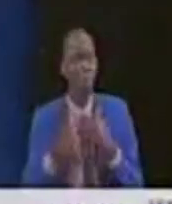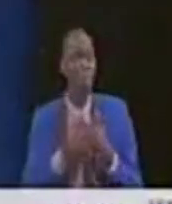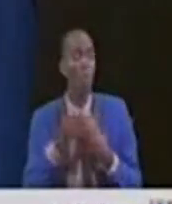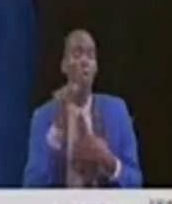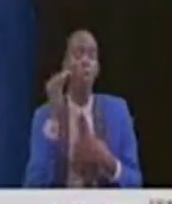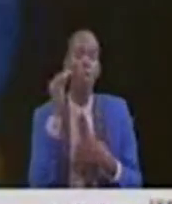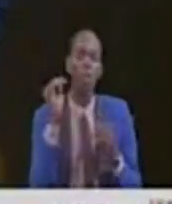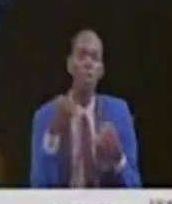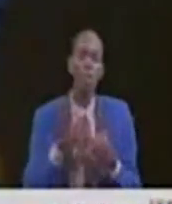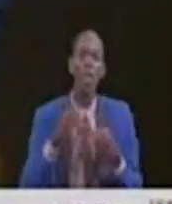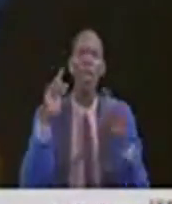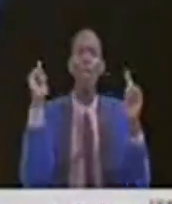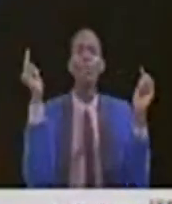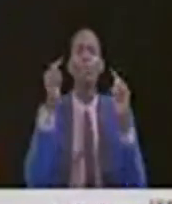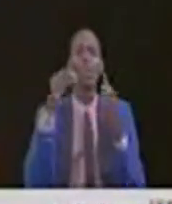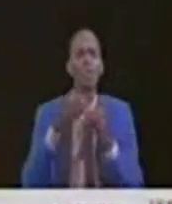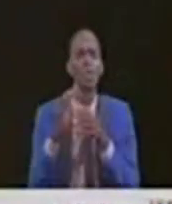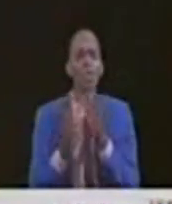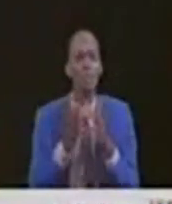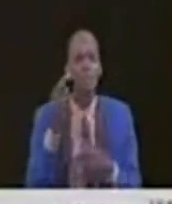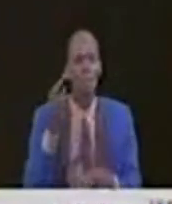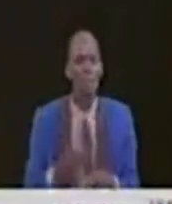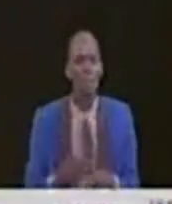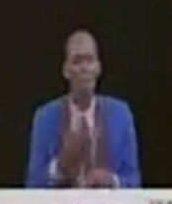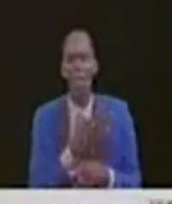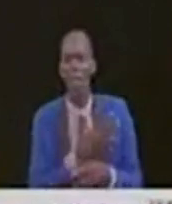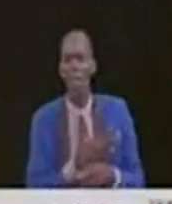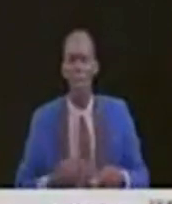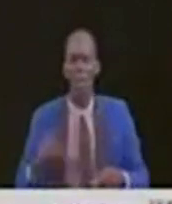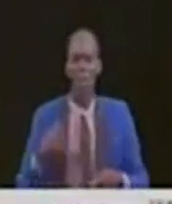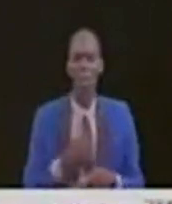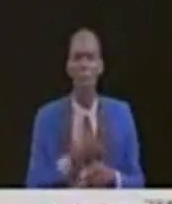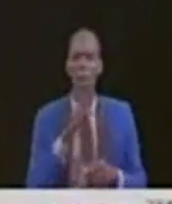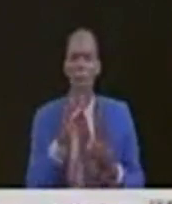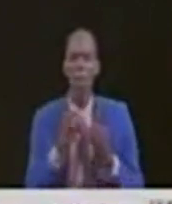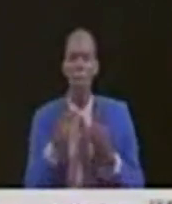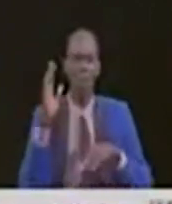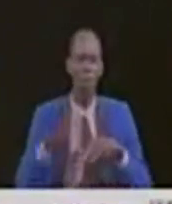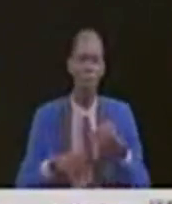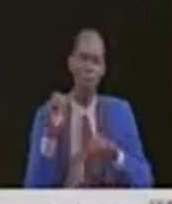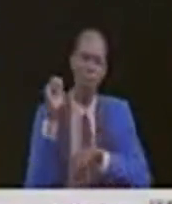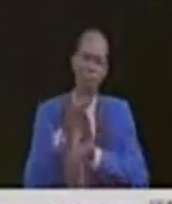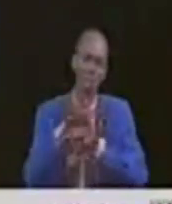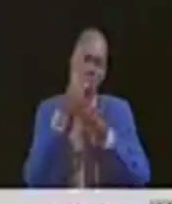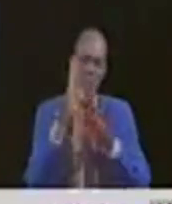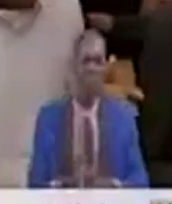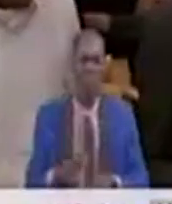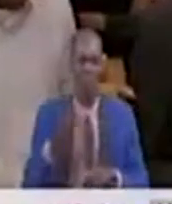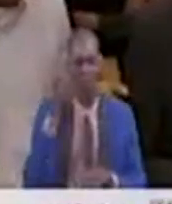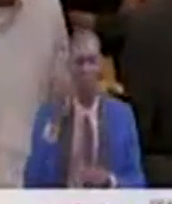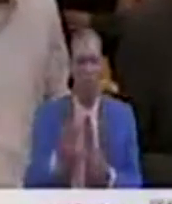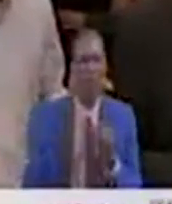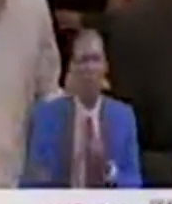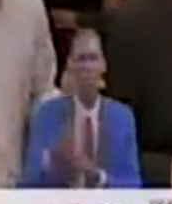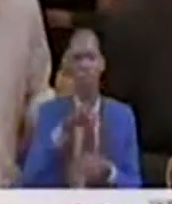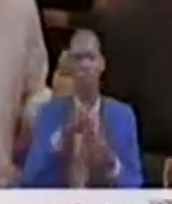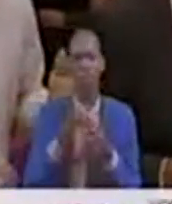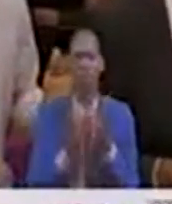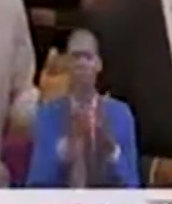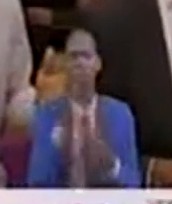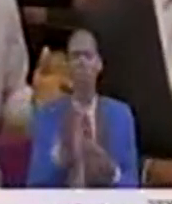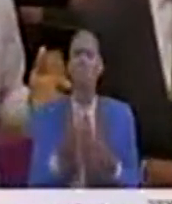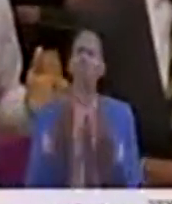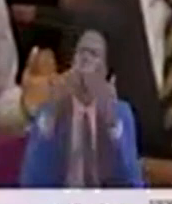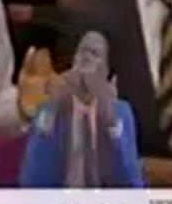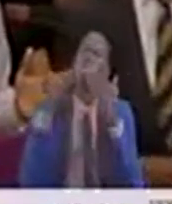with triumph. And we're more than conquerors, everyone, in Jesus' name.